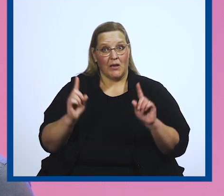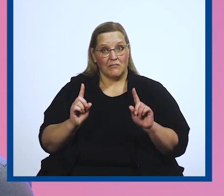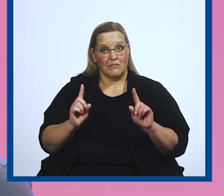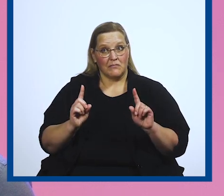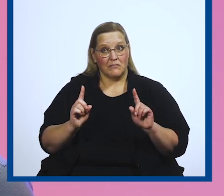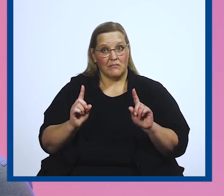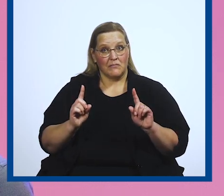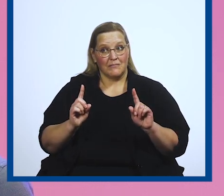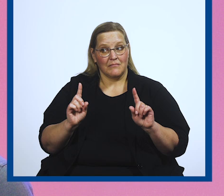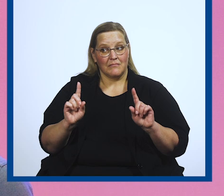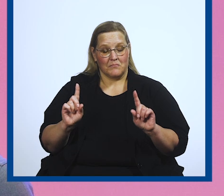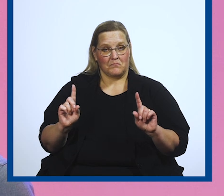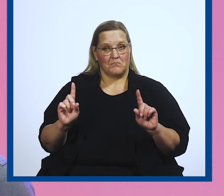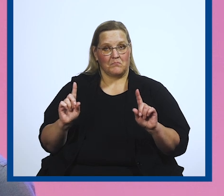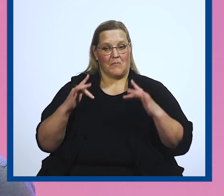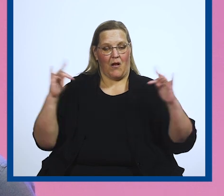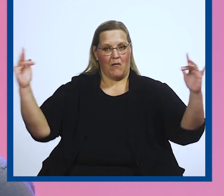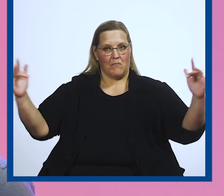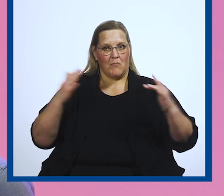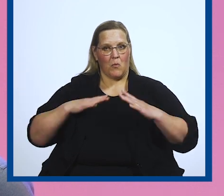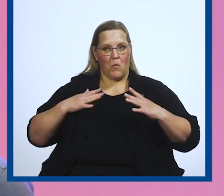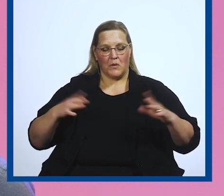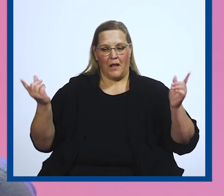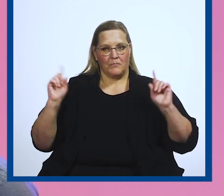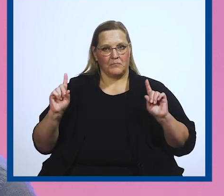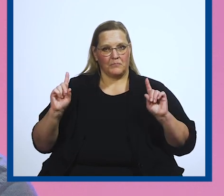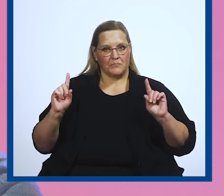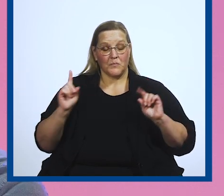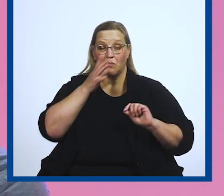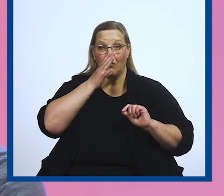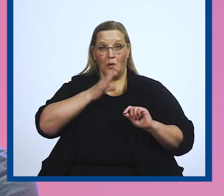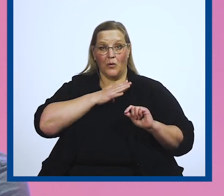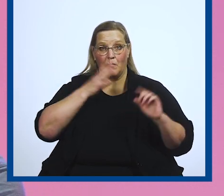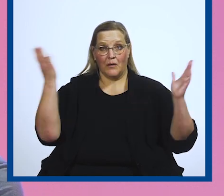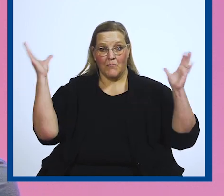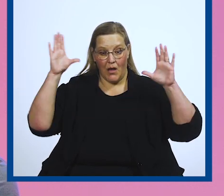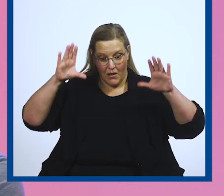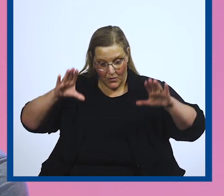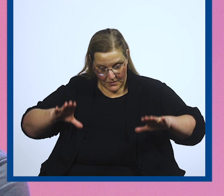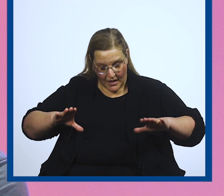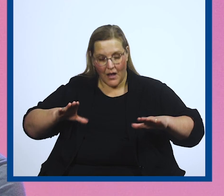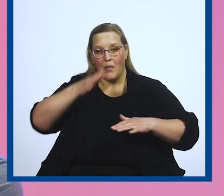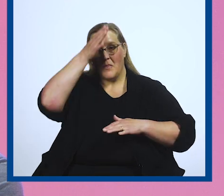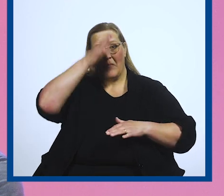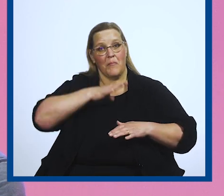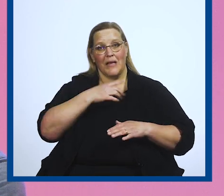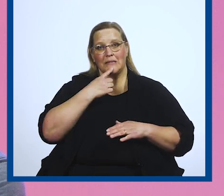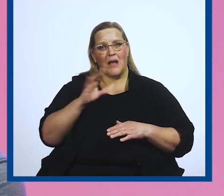lightning stood beside them. In their fright, the women bowed down with their faces to the ground, but the men said to